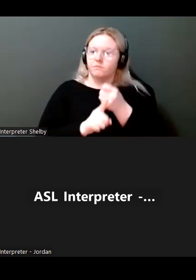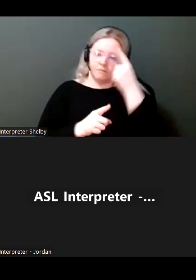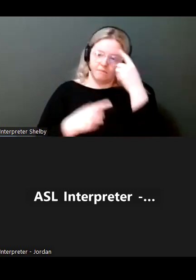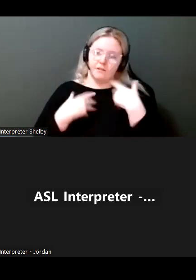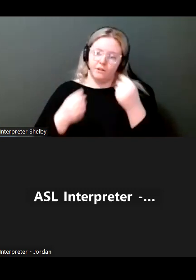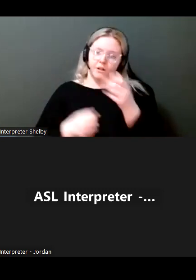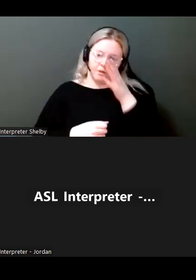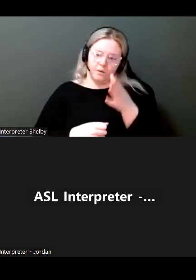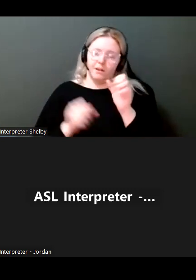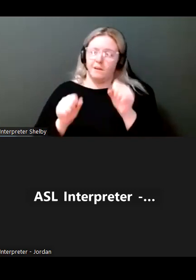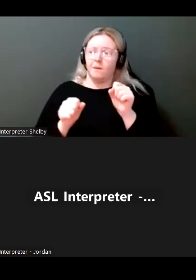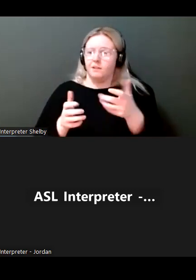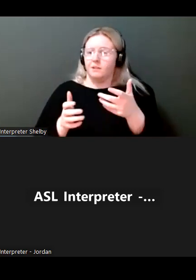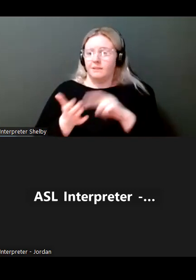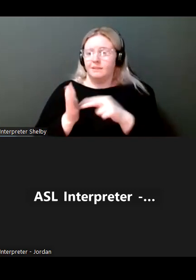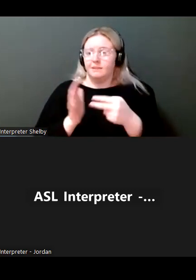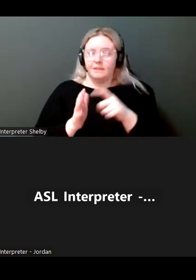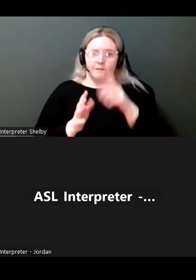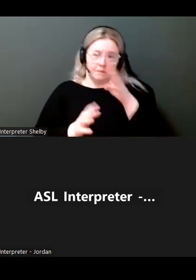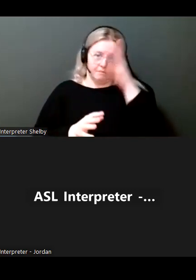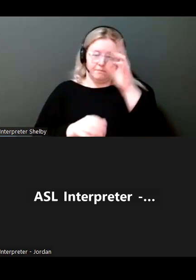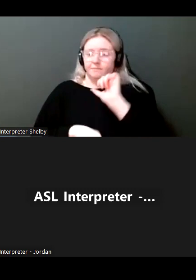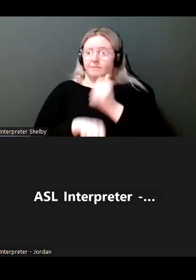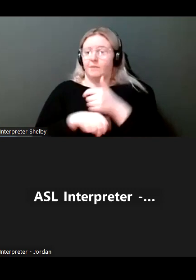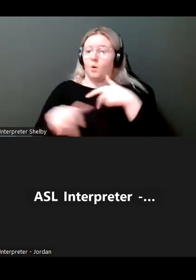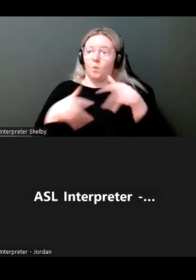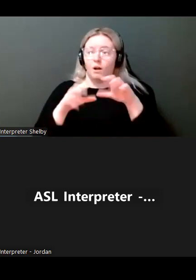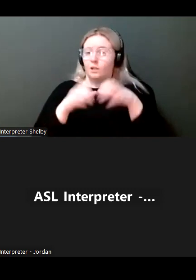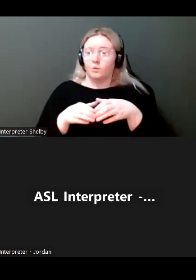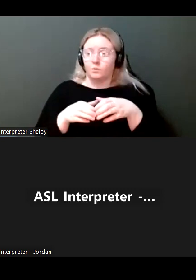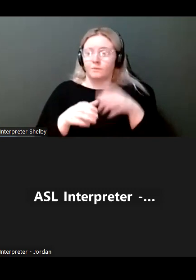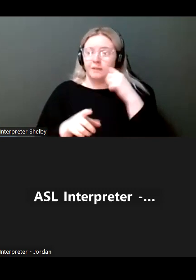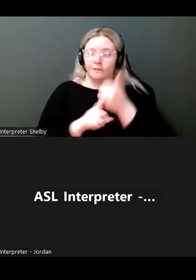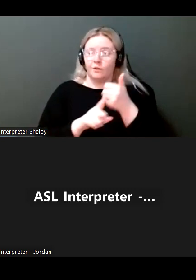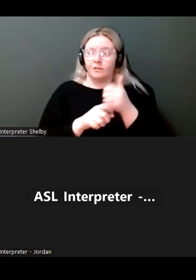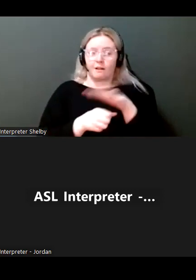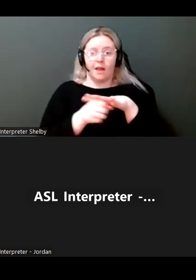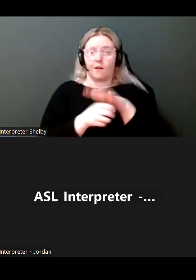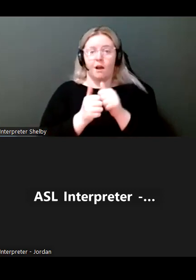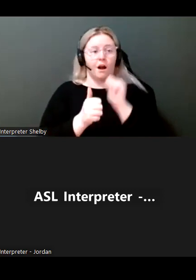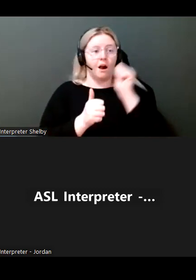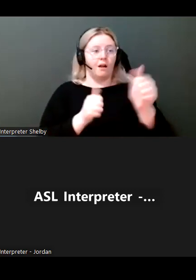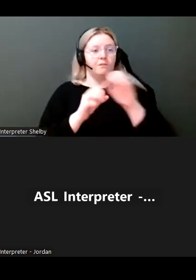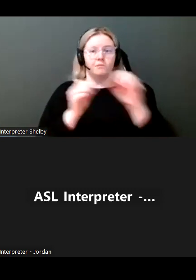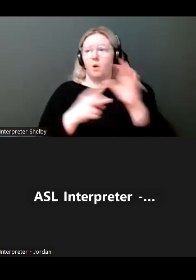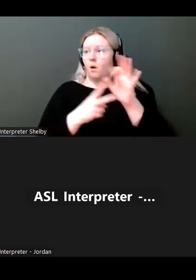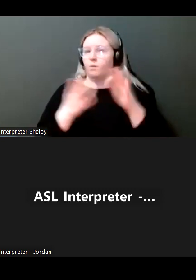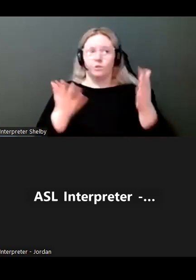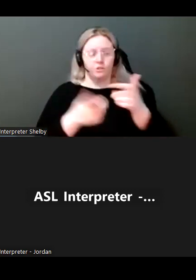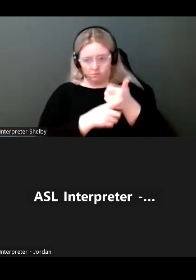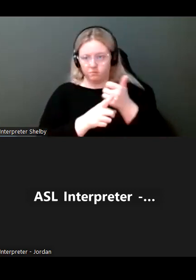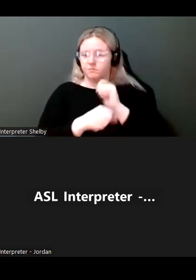might require being really creative and starting up your own walking group, right? If you're in one of those areas where those things don't exist or you don't have a